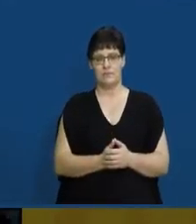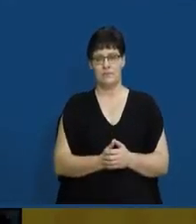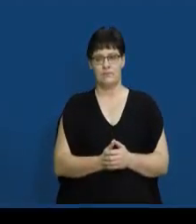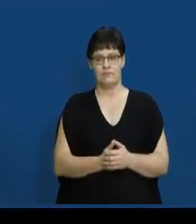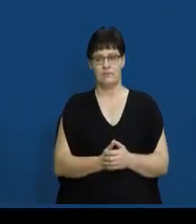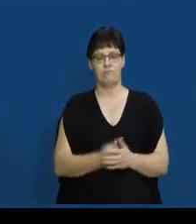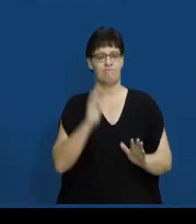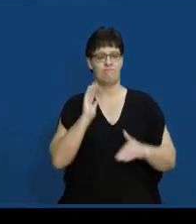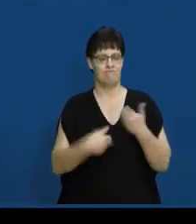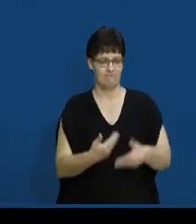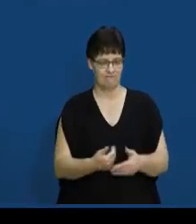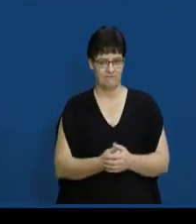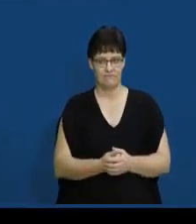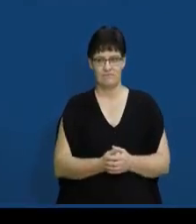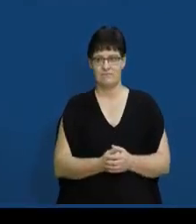Let's move on.